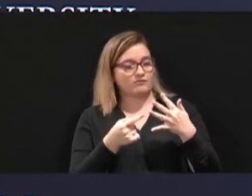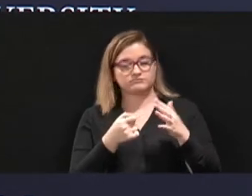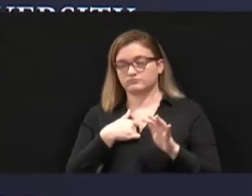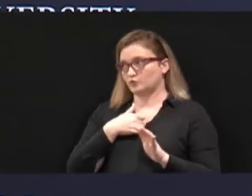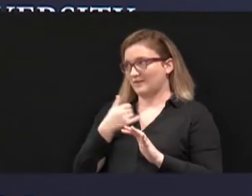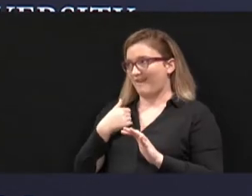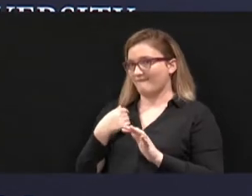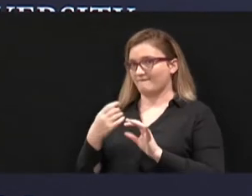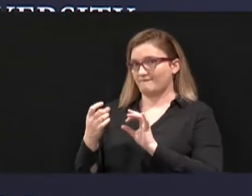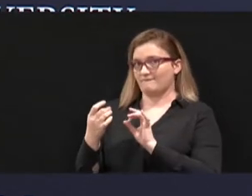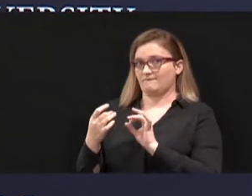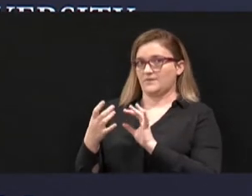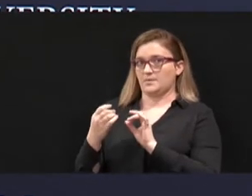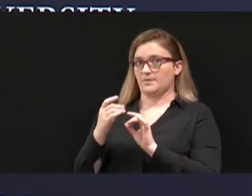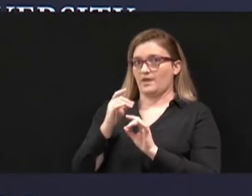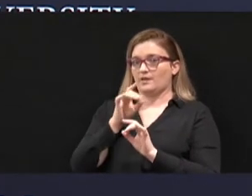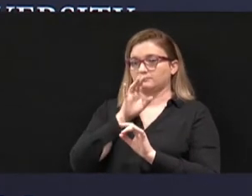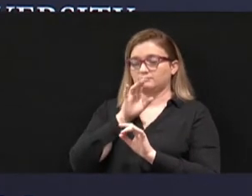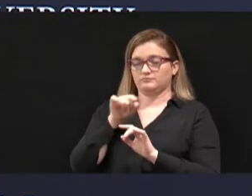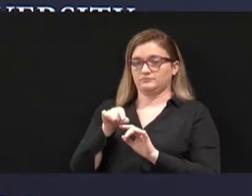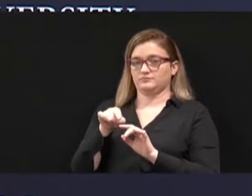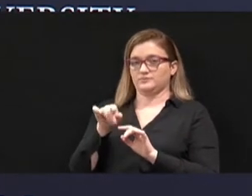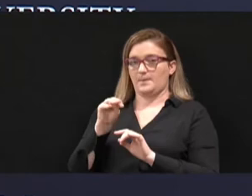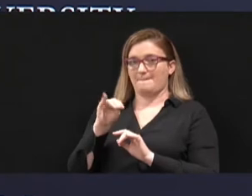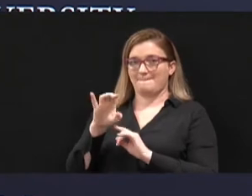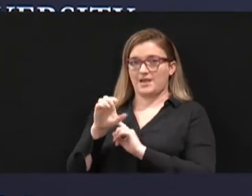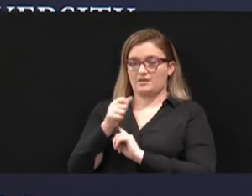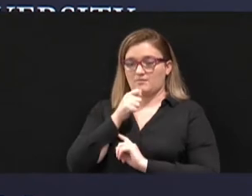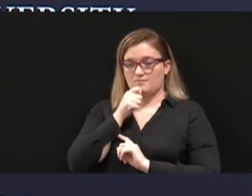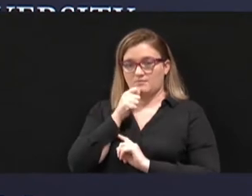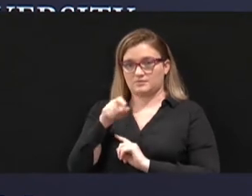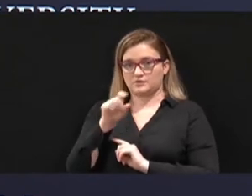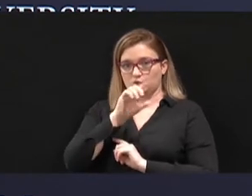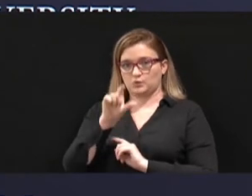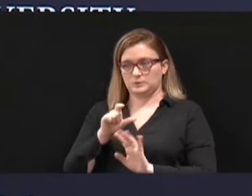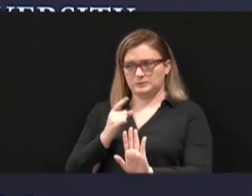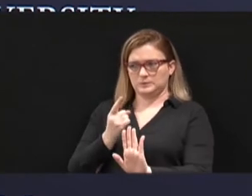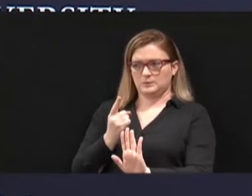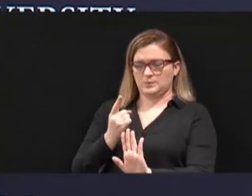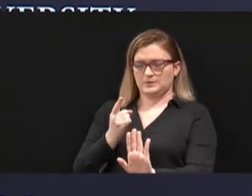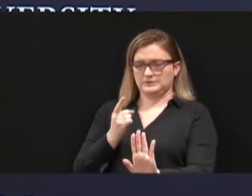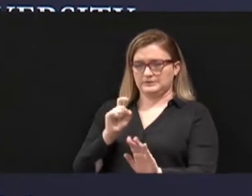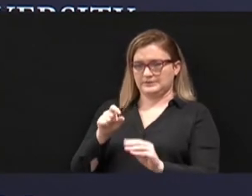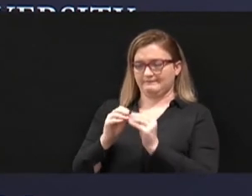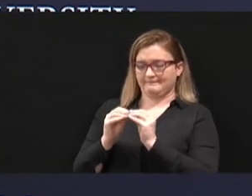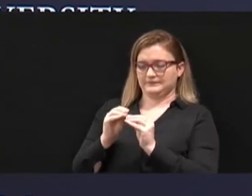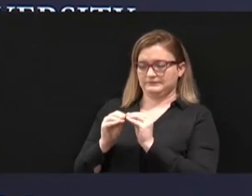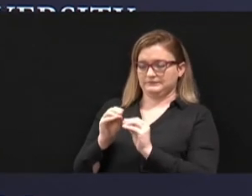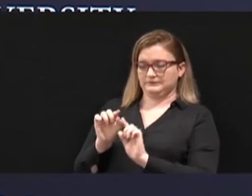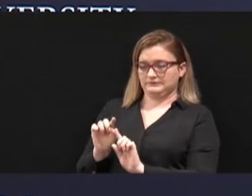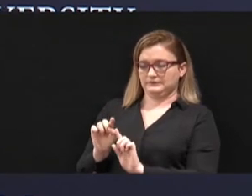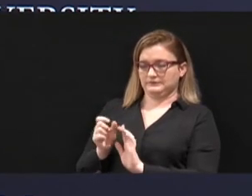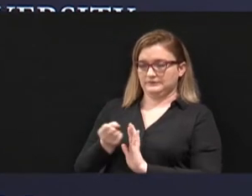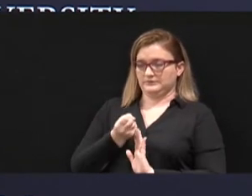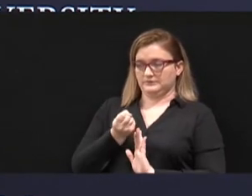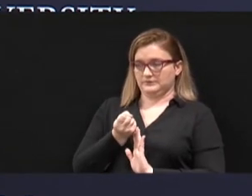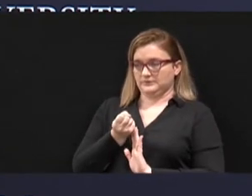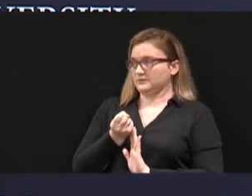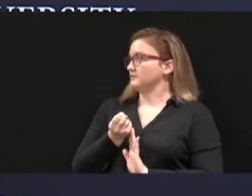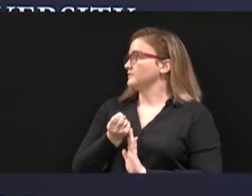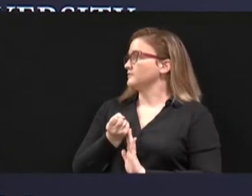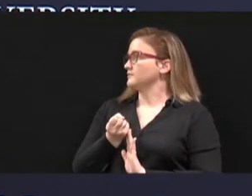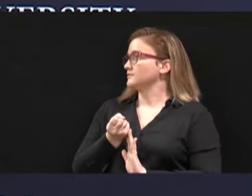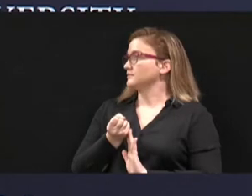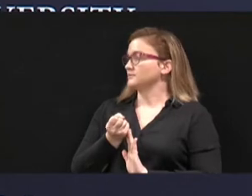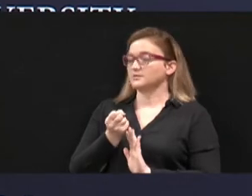Sorry, we have feedback on Zoom. Okay. Zoom feedback. Okay. Oh, yeah, okay. That's a bad sign. I need it